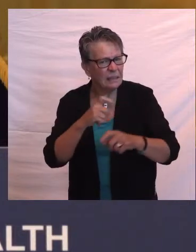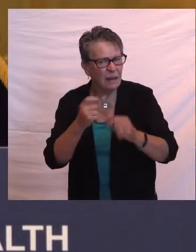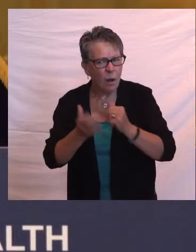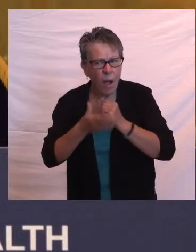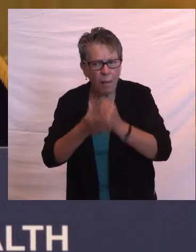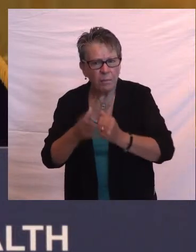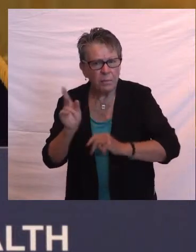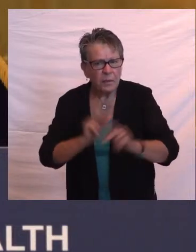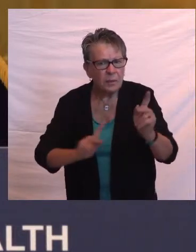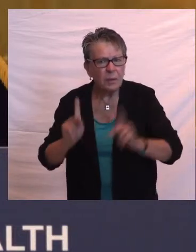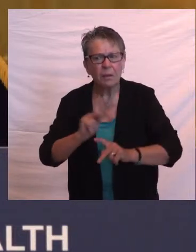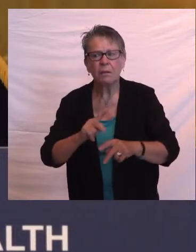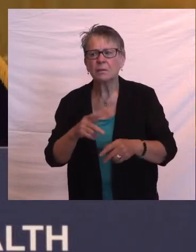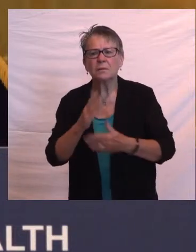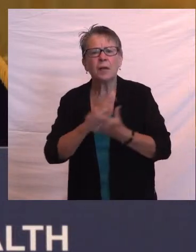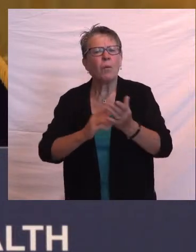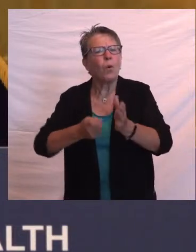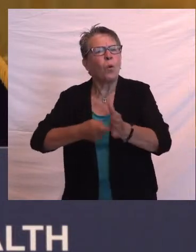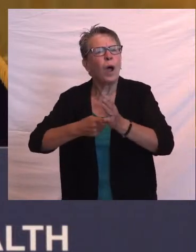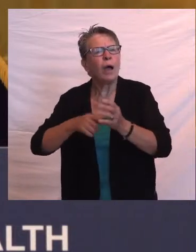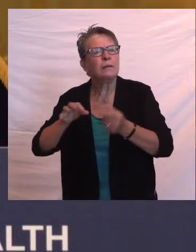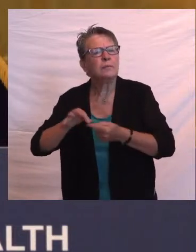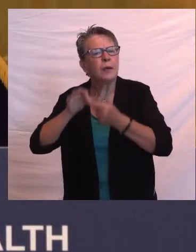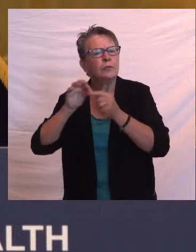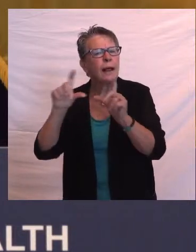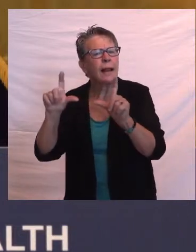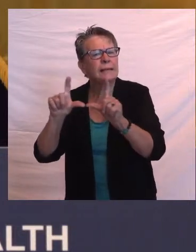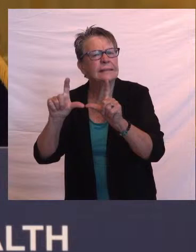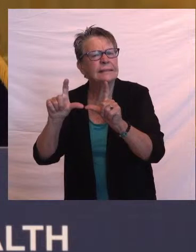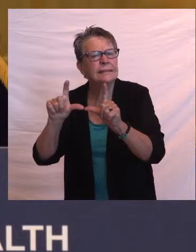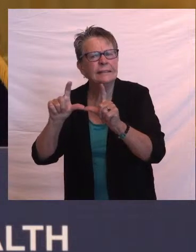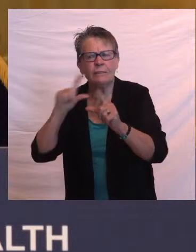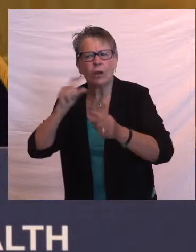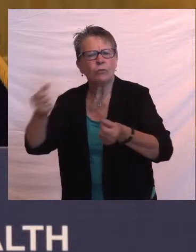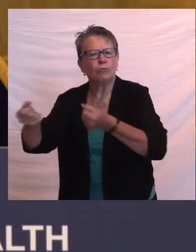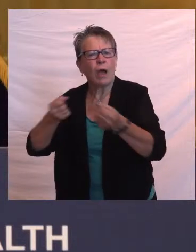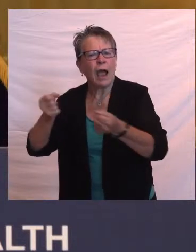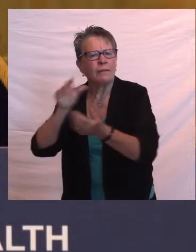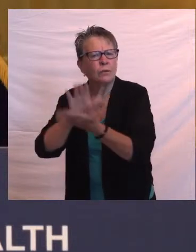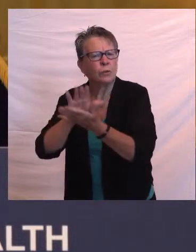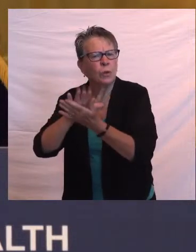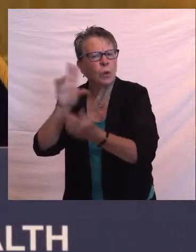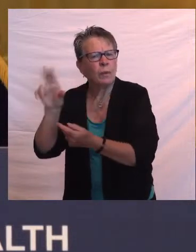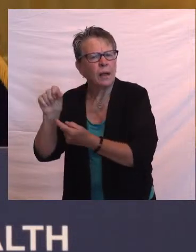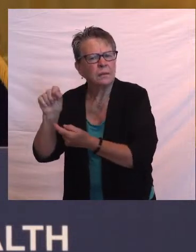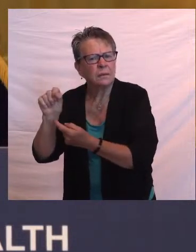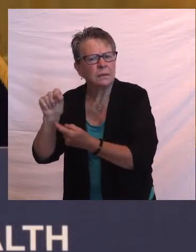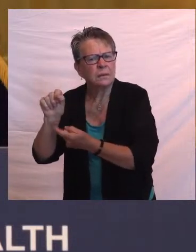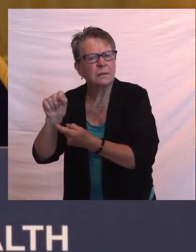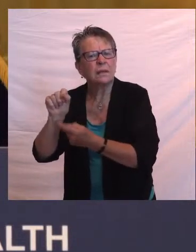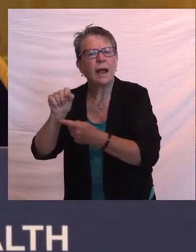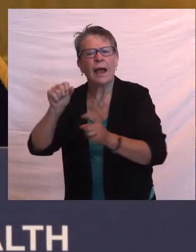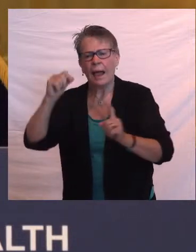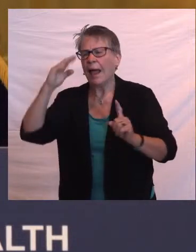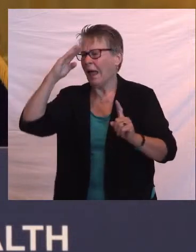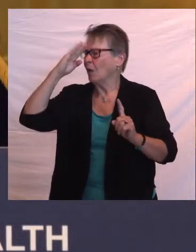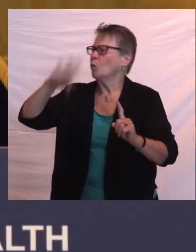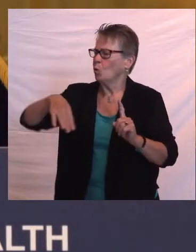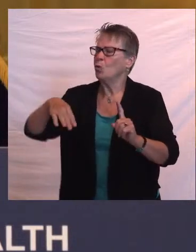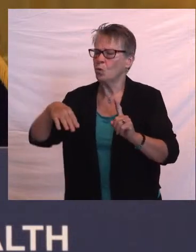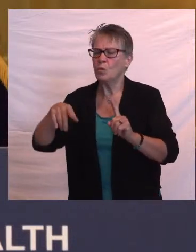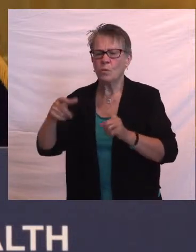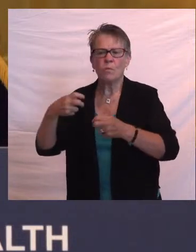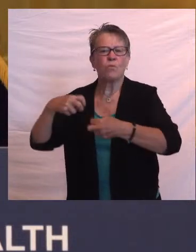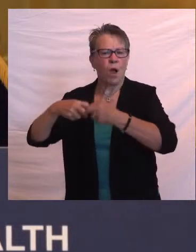we're working, and we'll continue to work with districts. There's no question it's an issue, but we are directly involved, matchmaking,